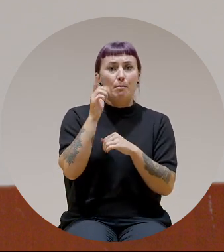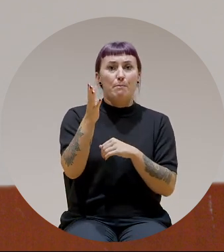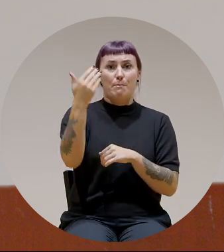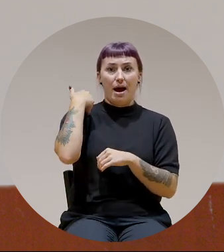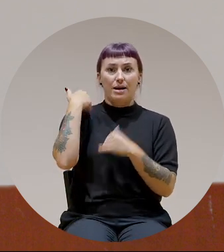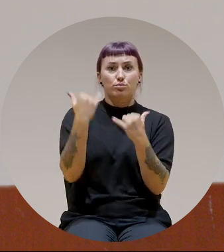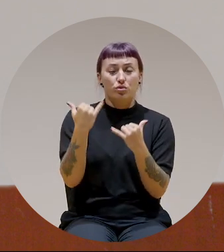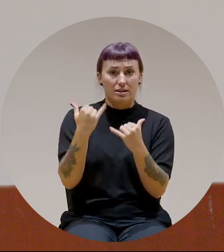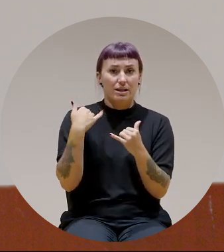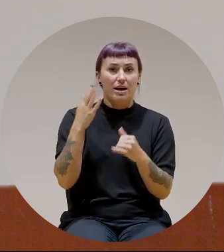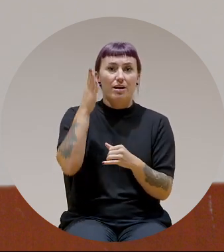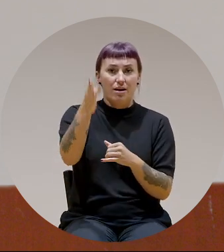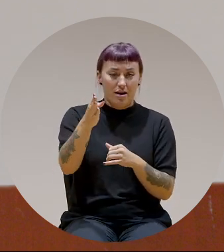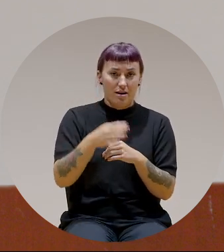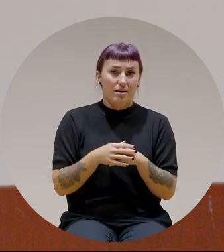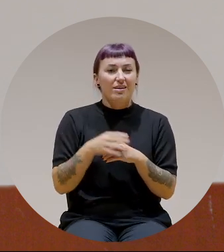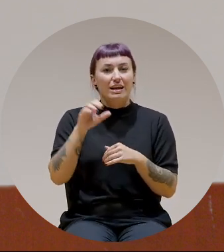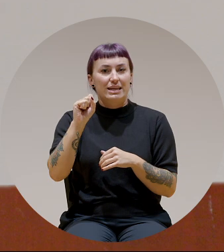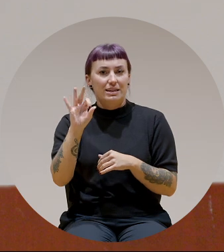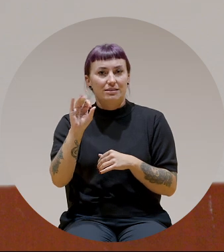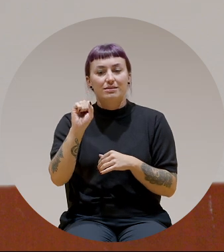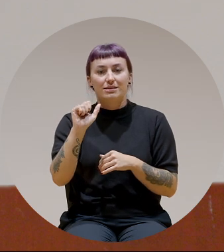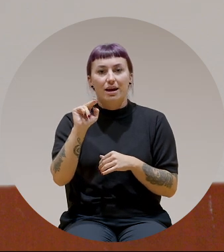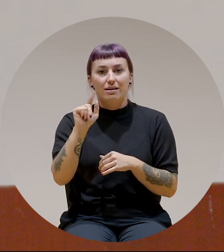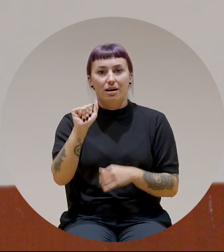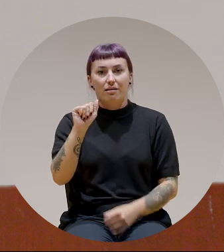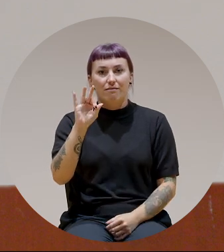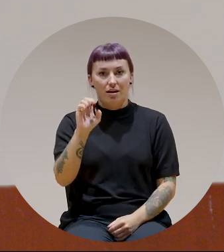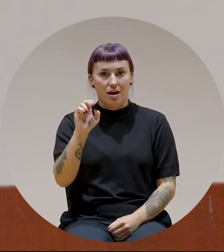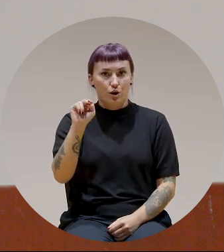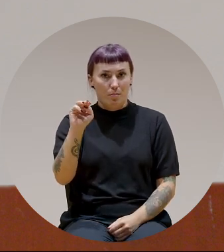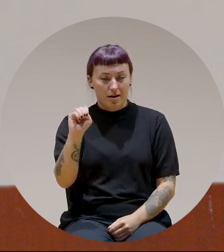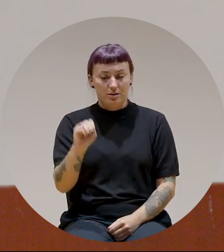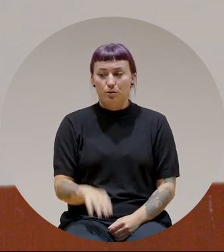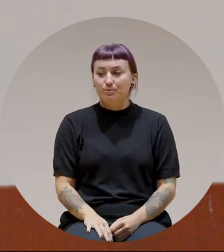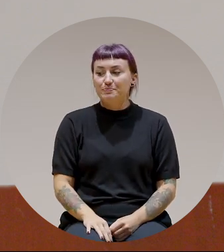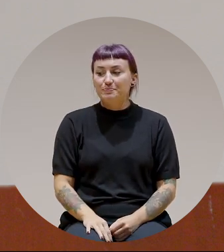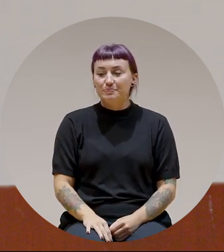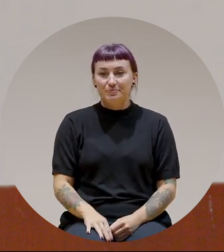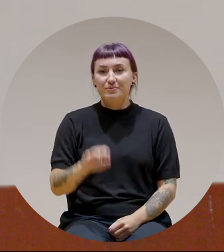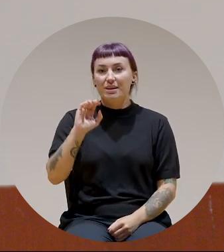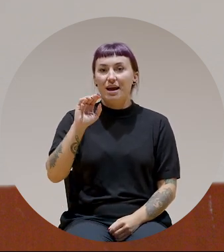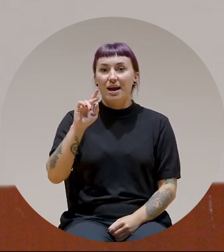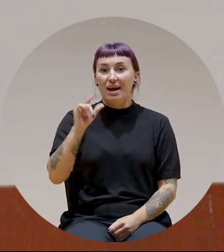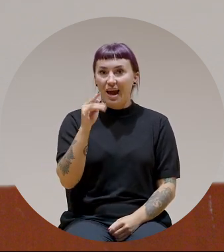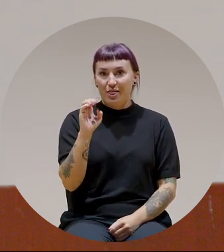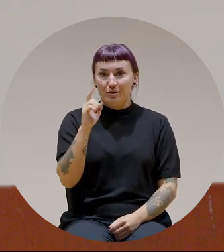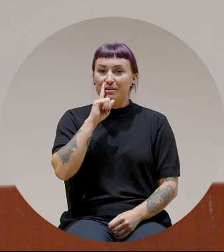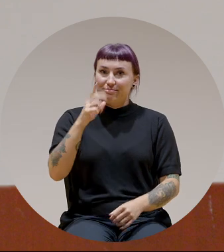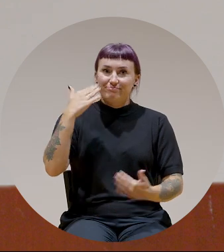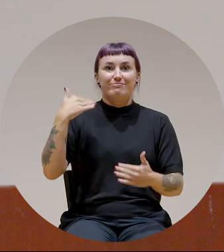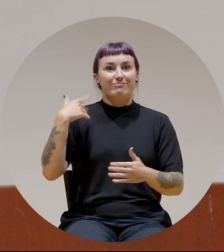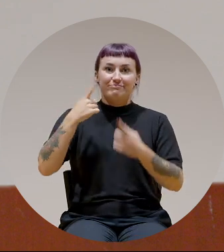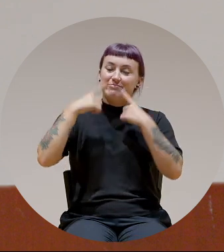was on view at the Museum of Contemporary Native Arts in Santa Fe. Janet Catherine Berlo is kind of a legend here in Rochester. She